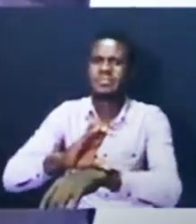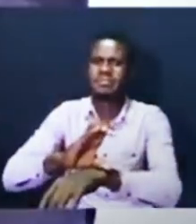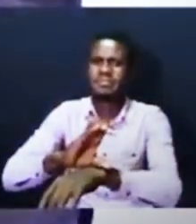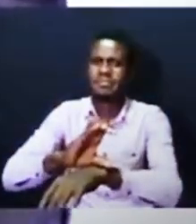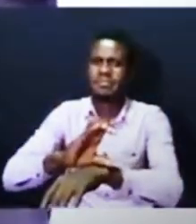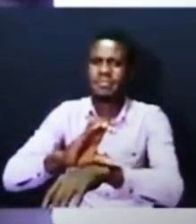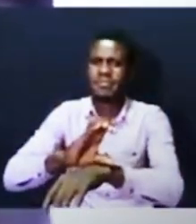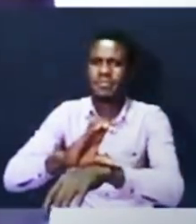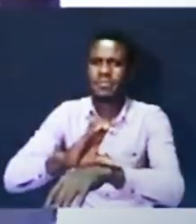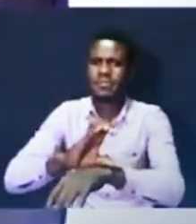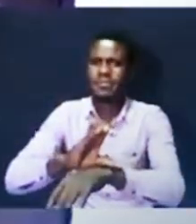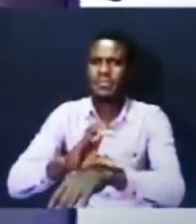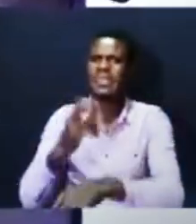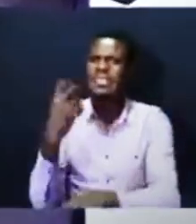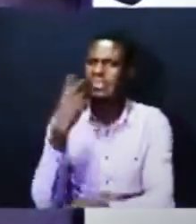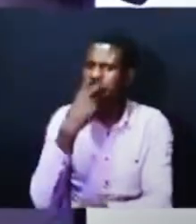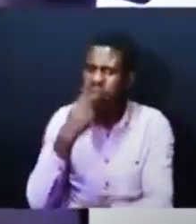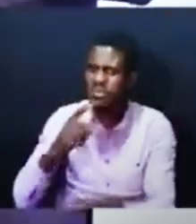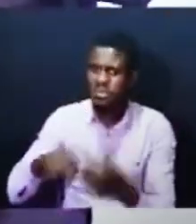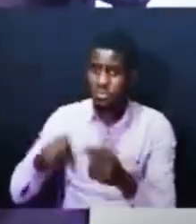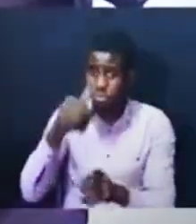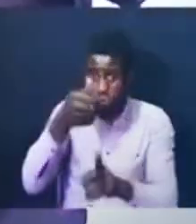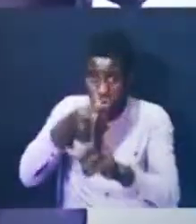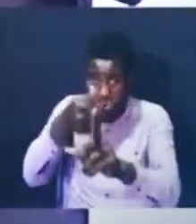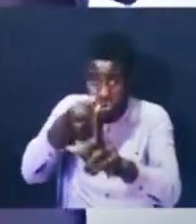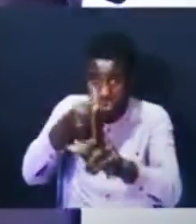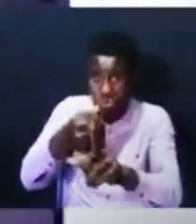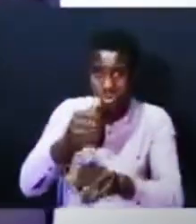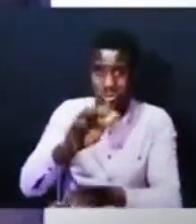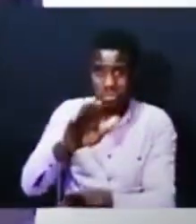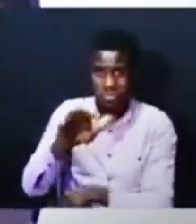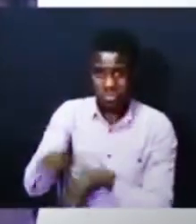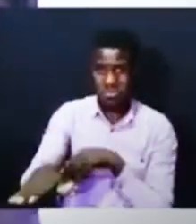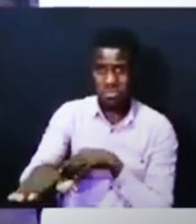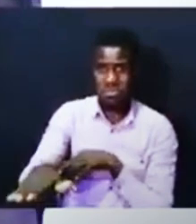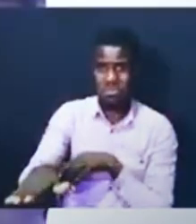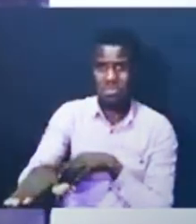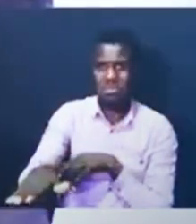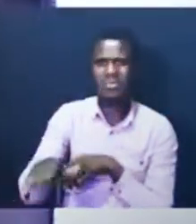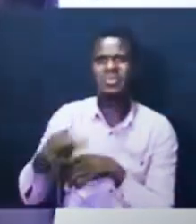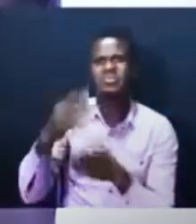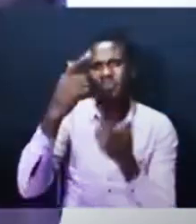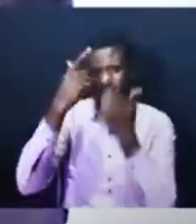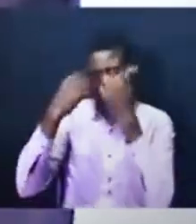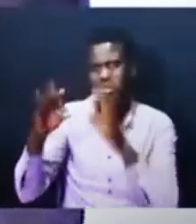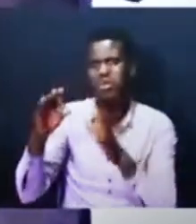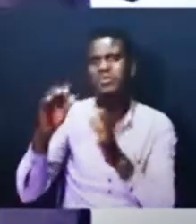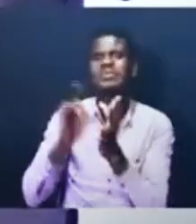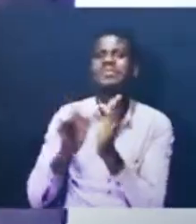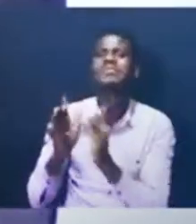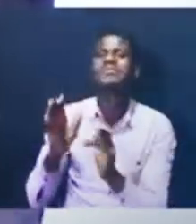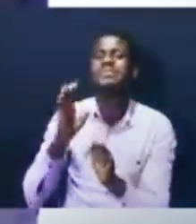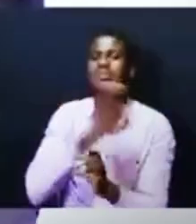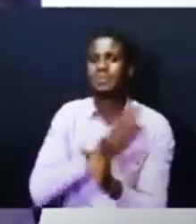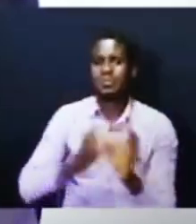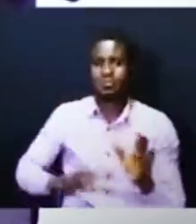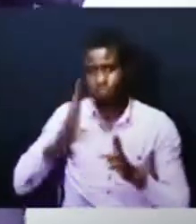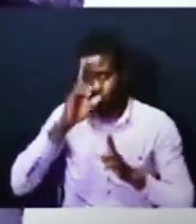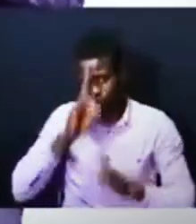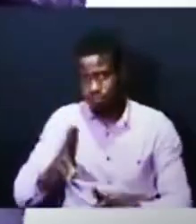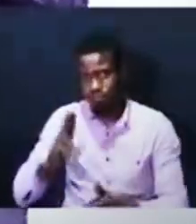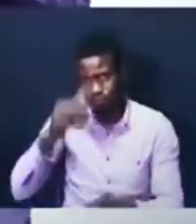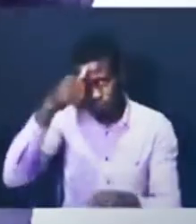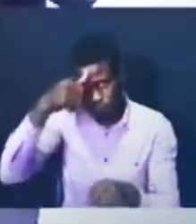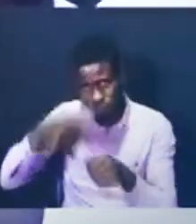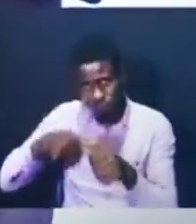no e si ho. Now speak to your child. Kasachira wobano. For the sake of the honor of Christ. Je Christo ani onyam nti. Remember.